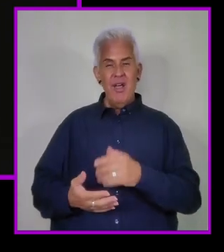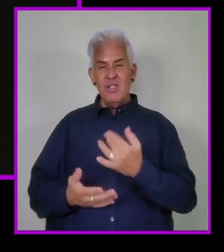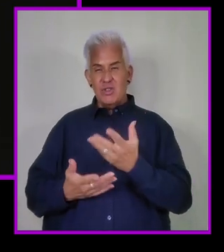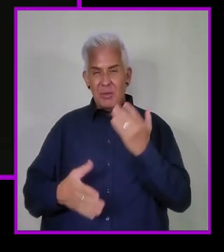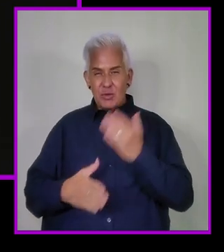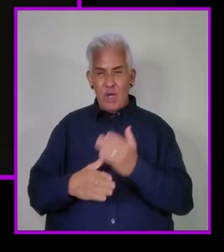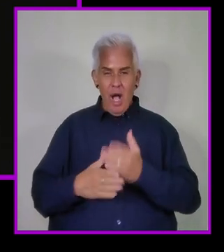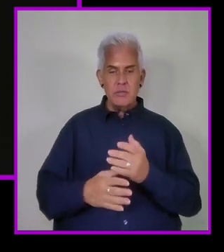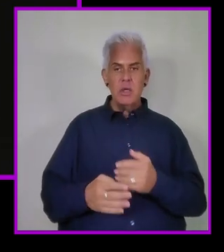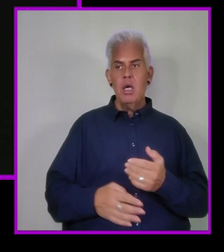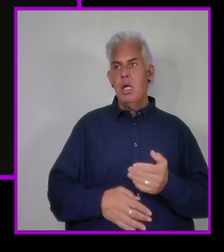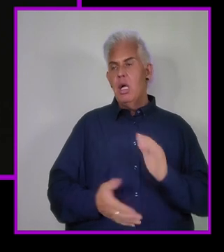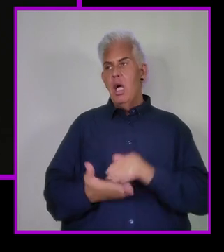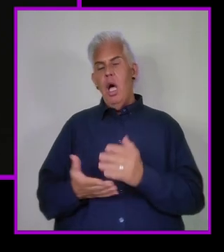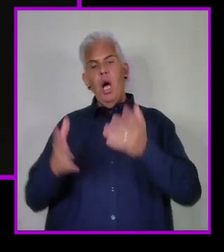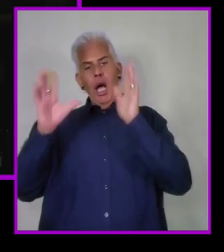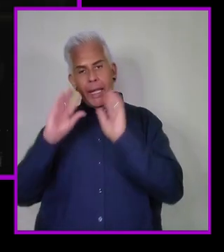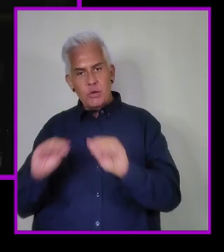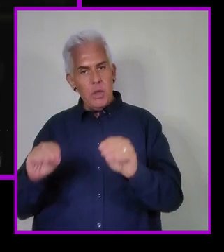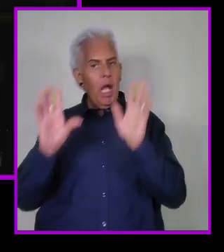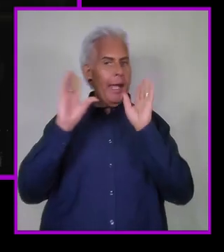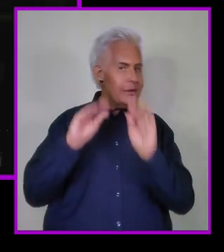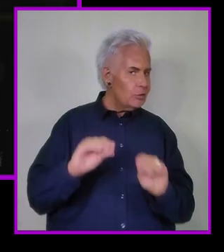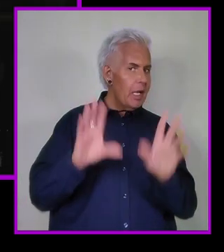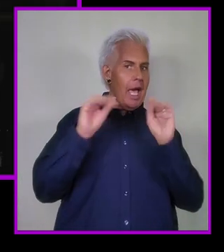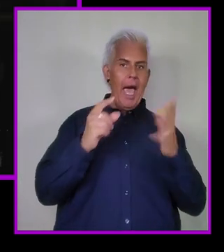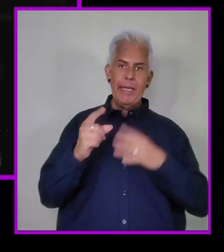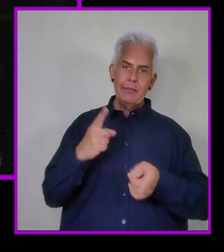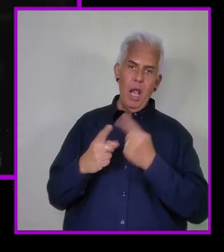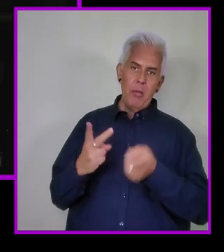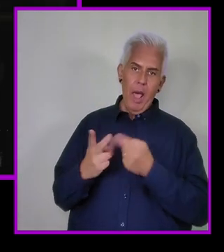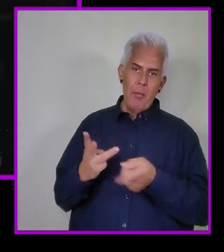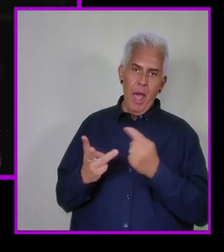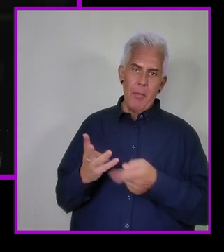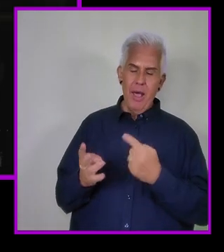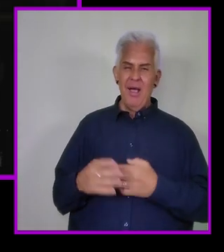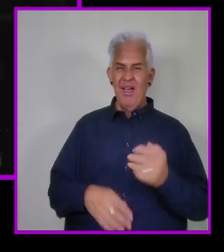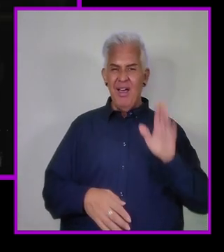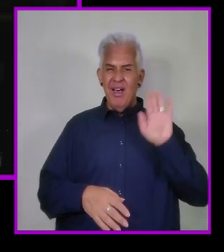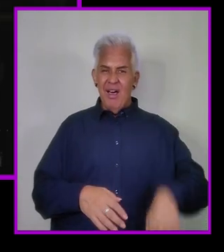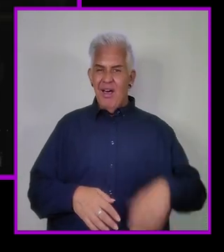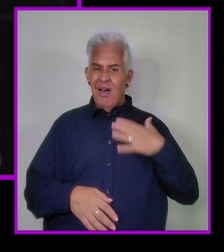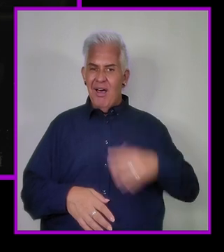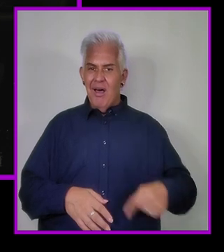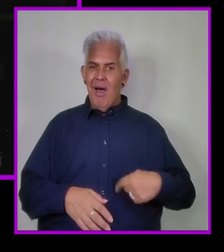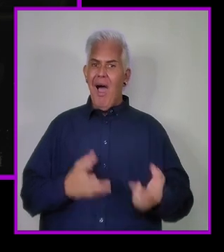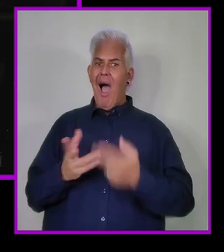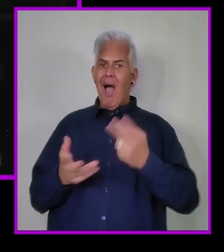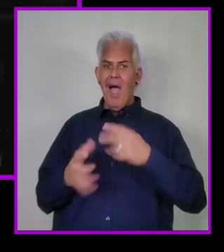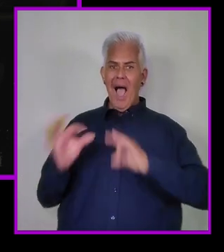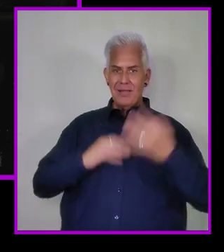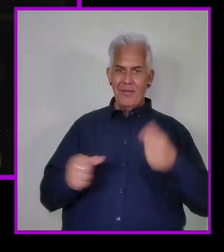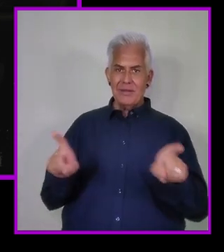feel like I've done and I've had to educate people while I'm doing it. Like, oh, I need this, I could do with that. And no other artist has that. They